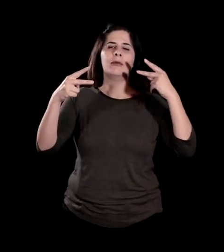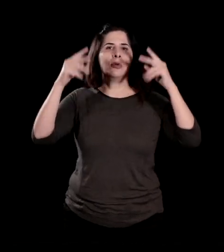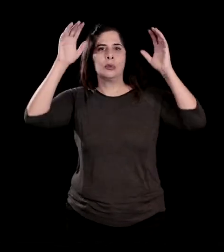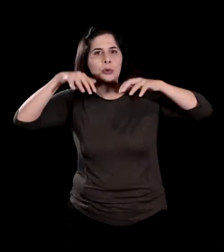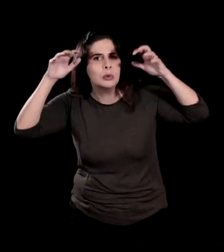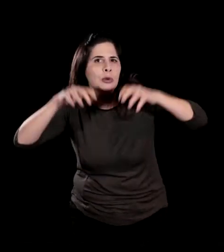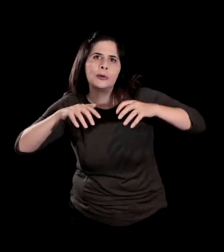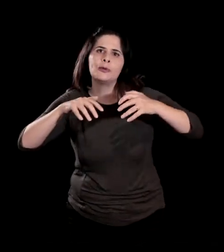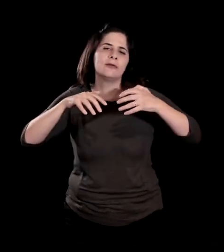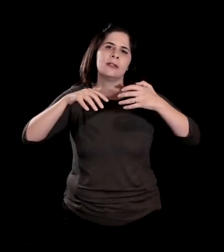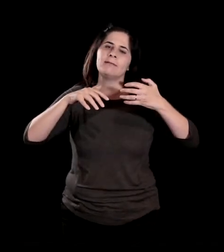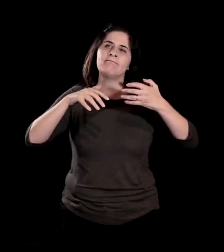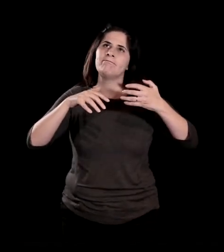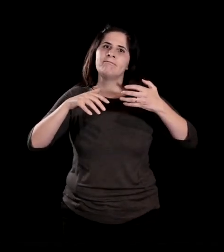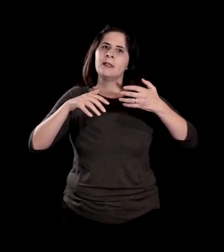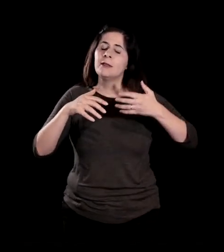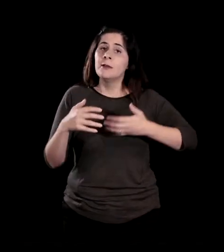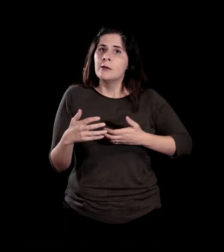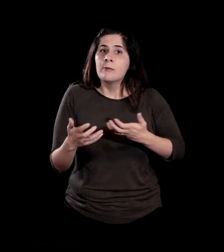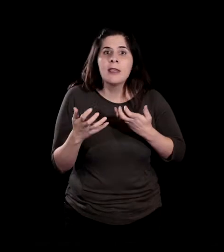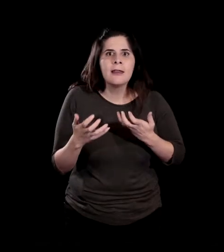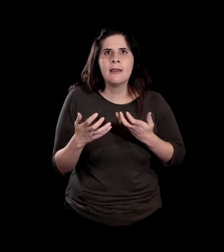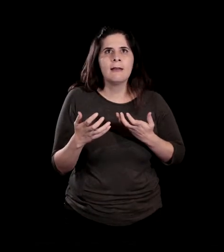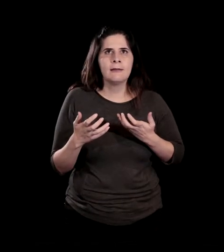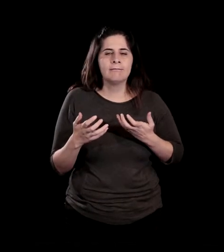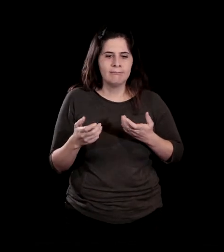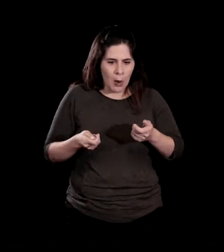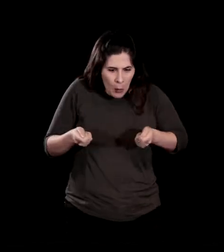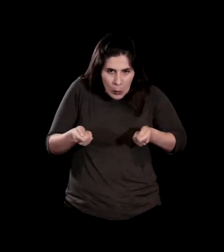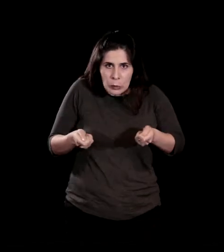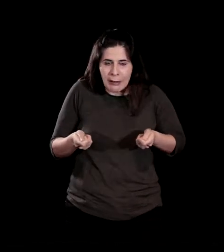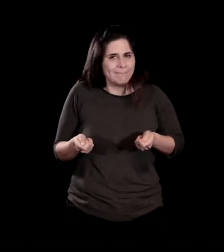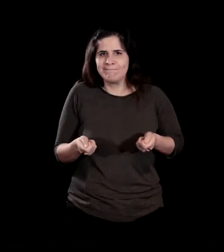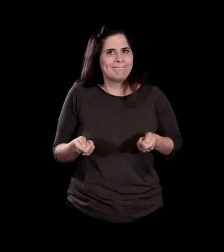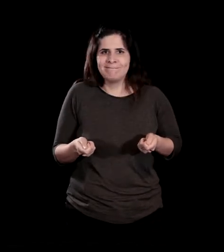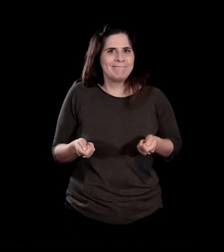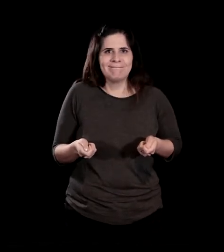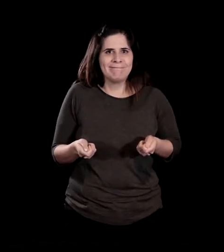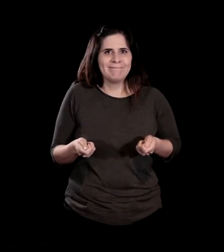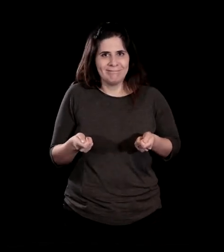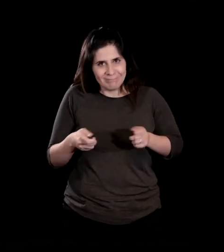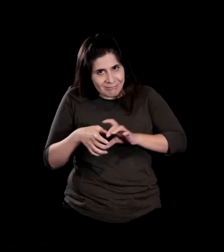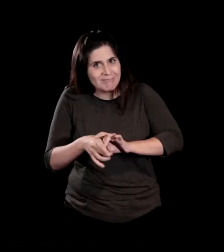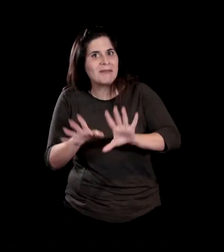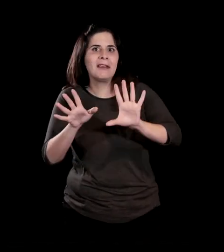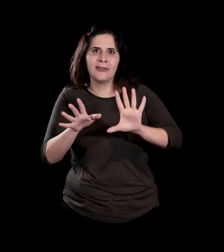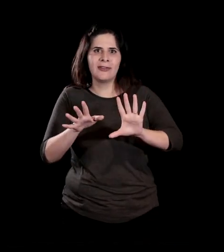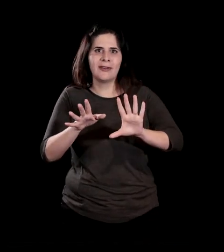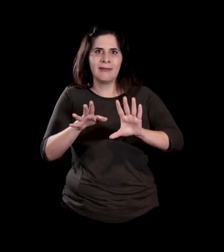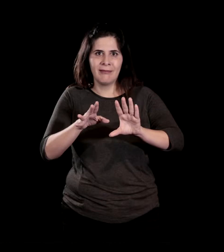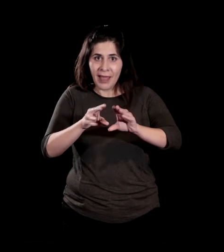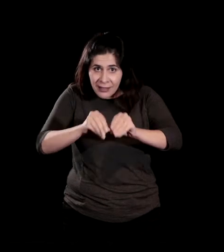the rain. I wanted to don't have totally the control and let the